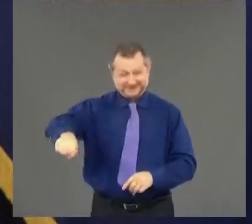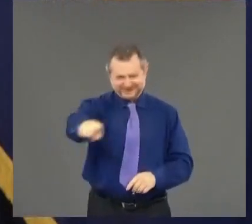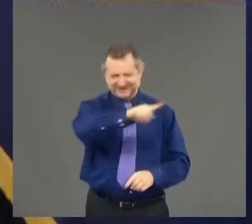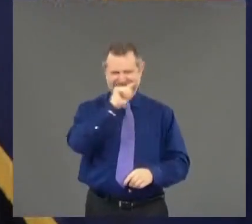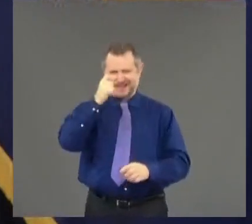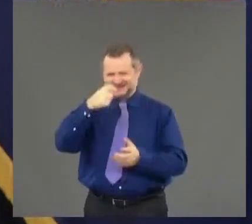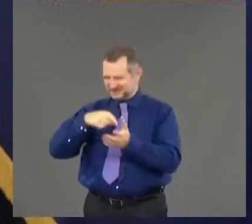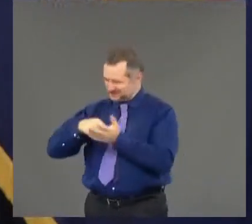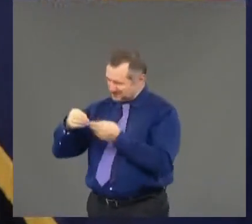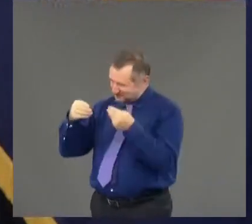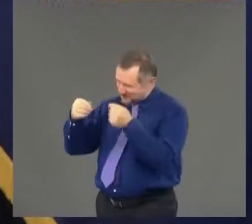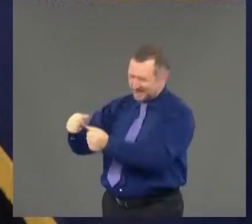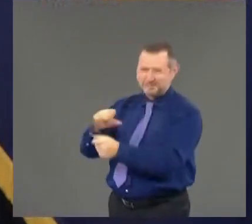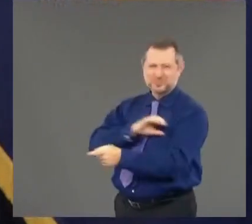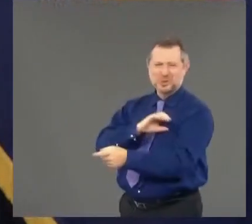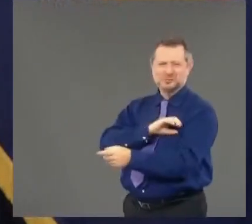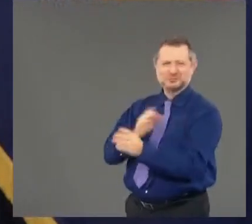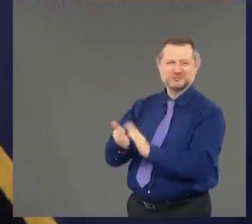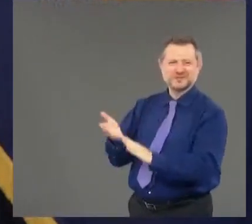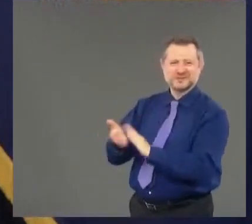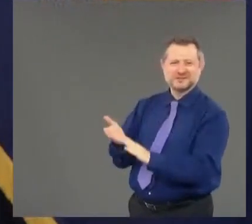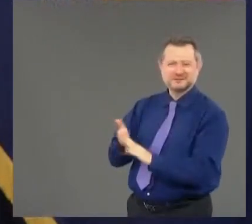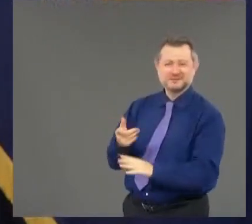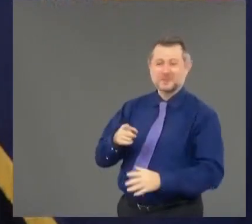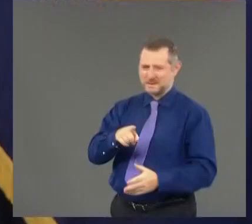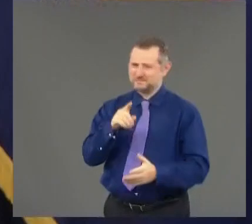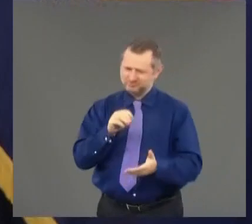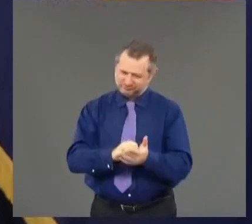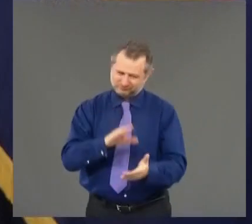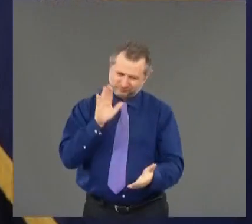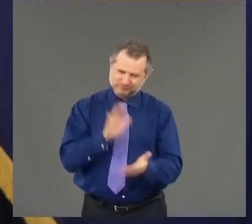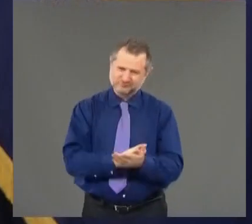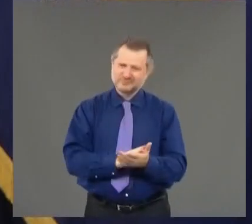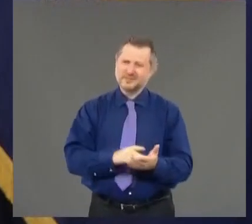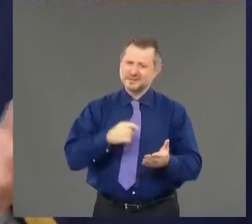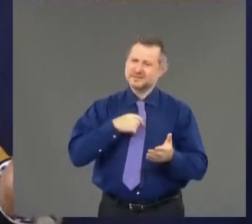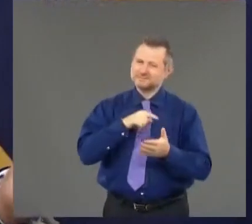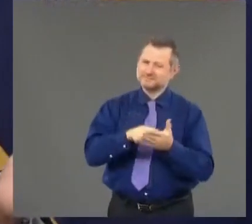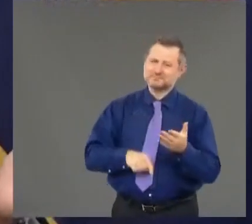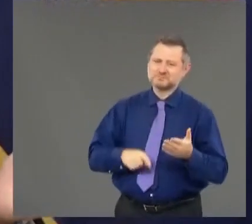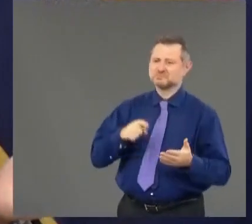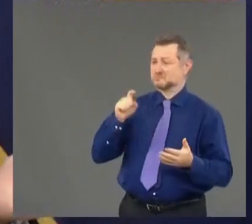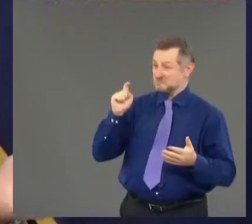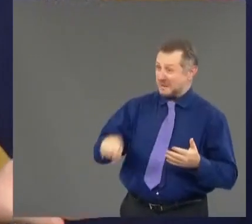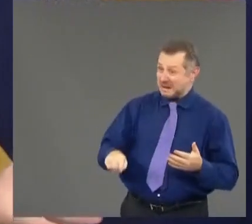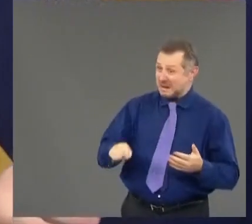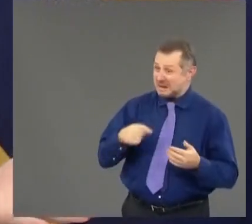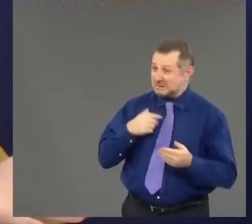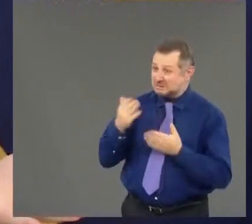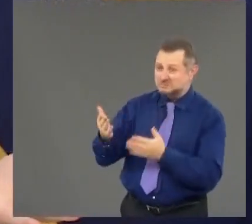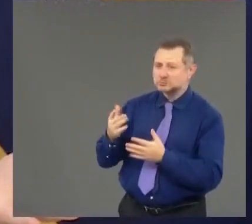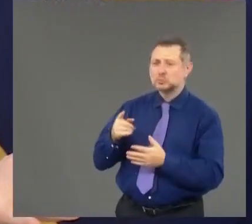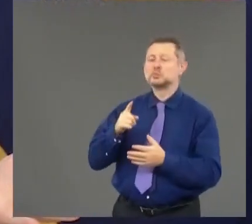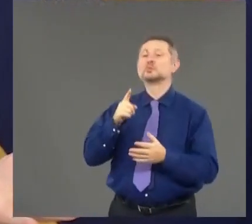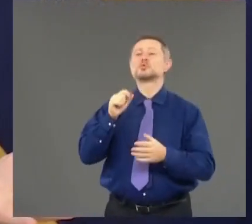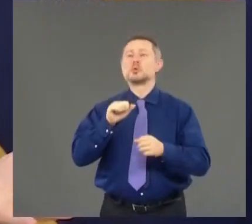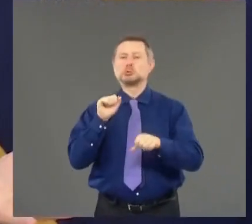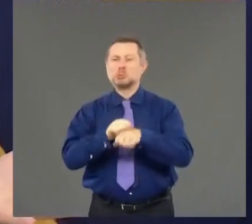no given. It's not written in stone. So NYPD, what do you want it to